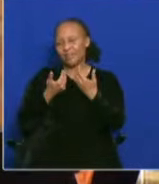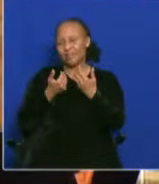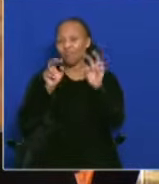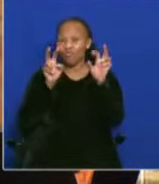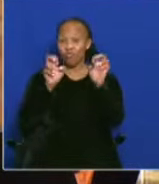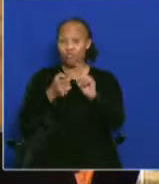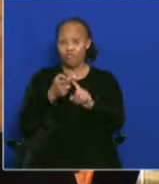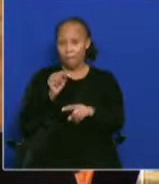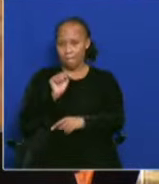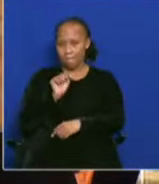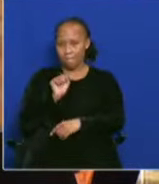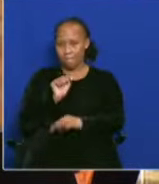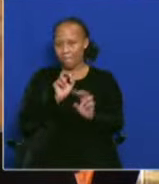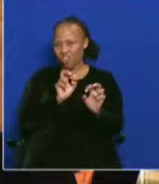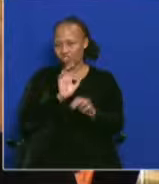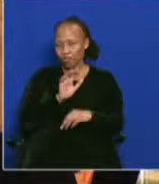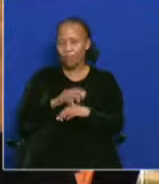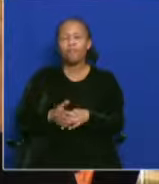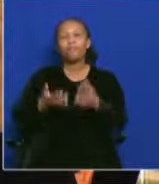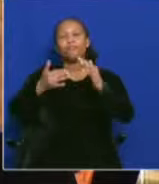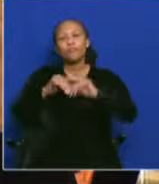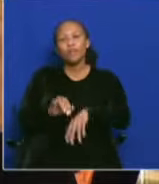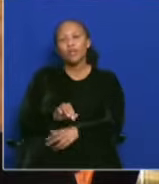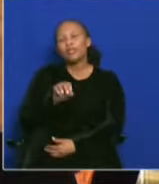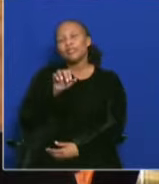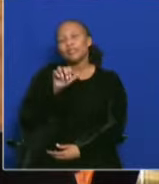At 6294,